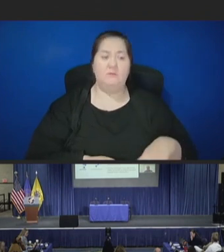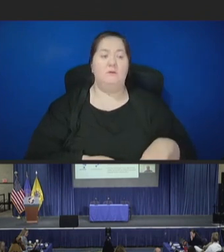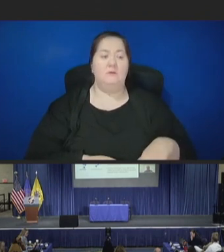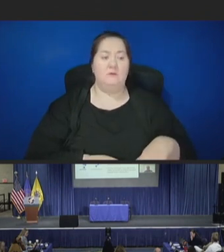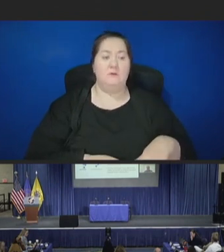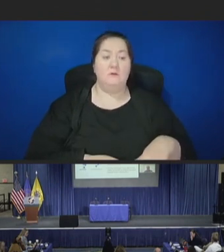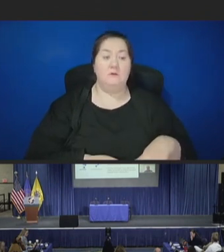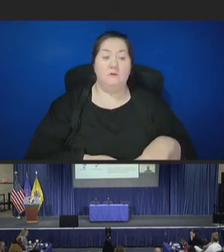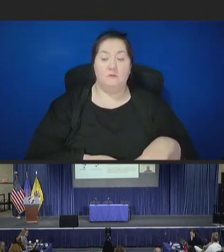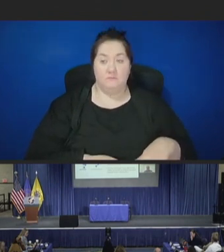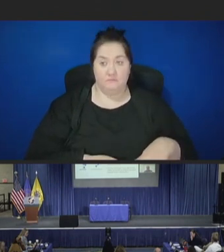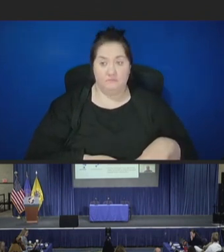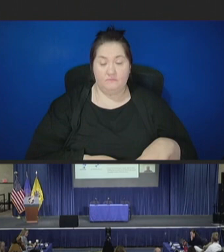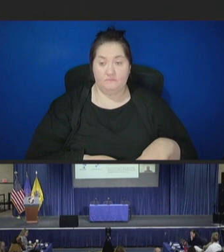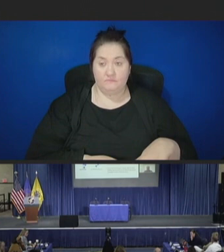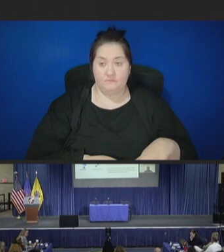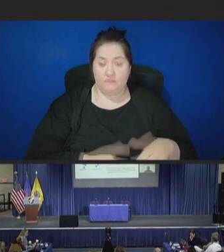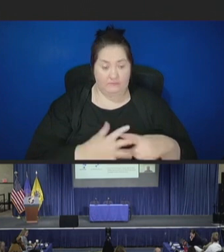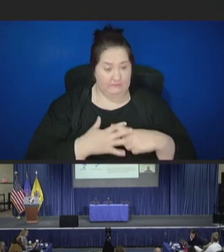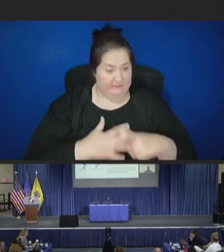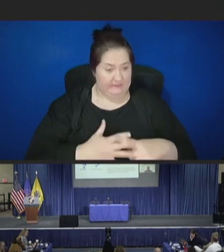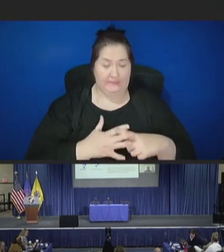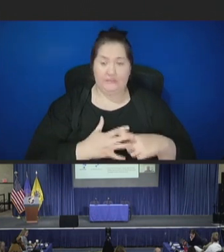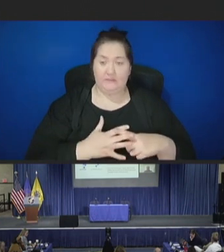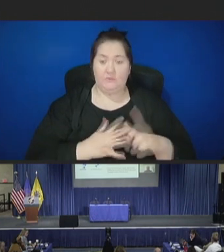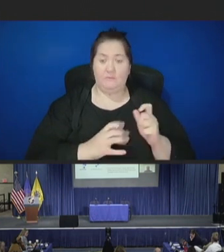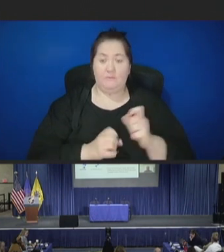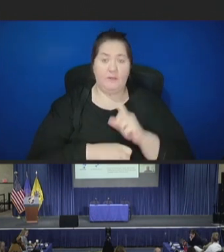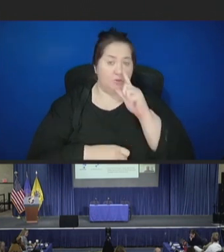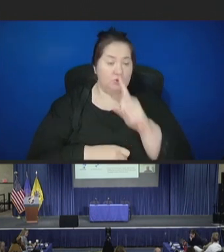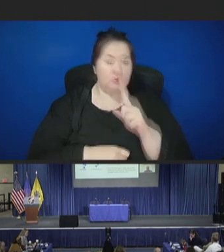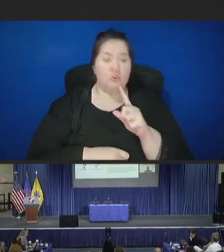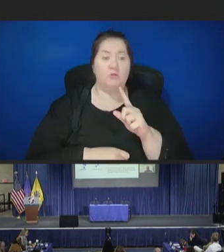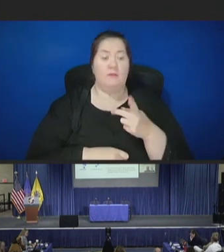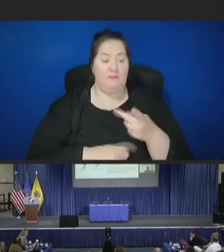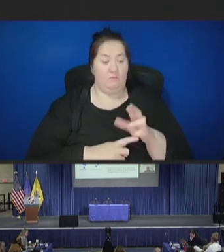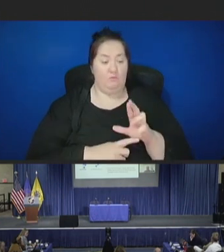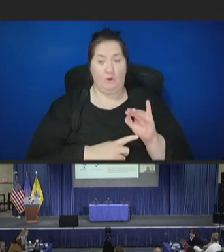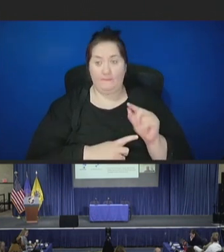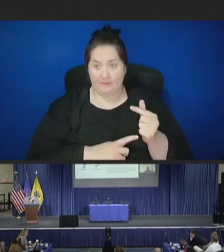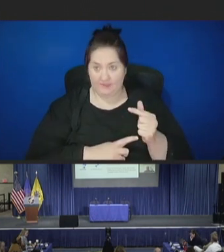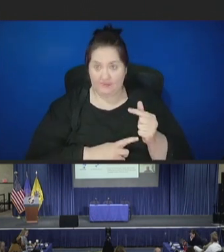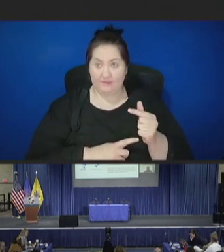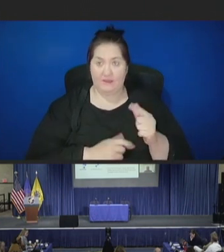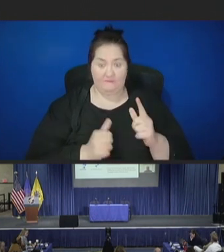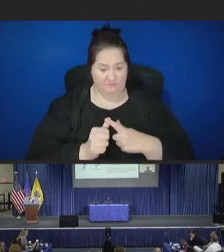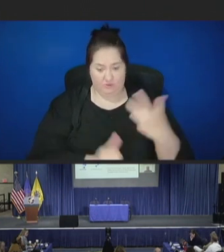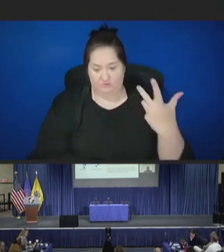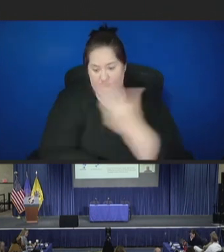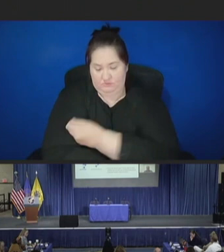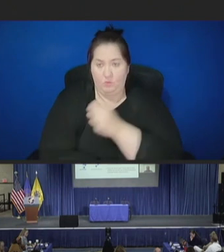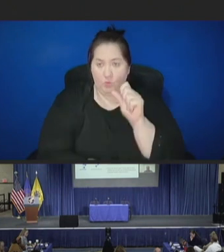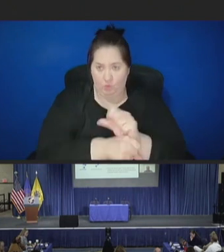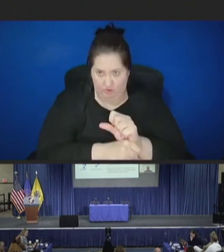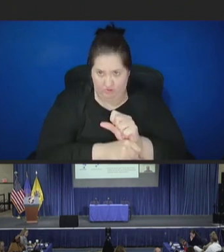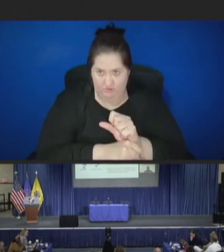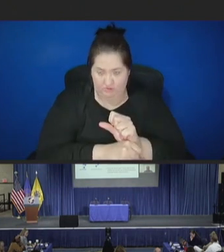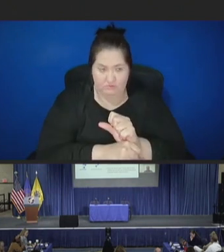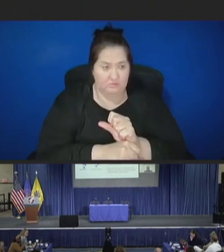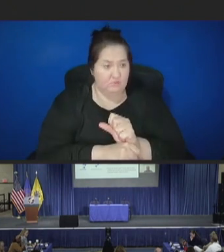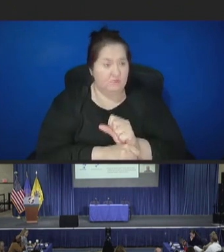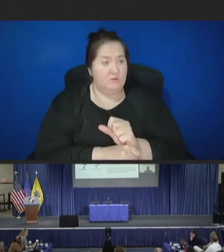we believe right from the start, you need to make sure that the priming vaccination works. So over the